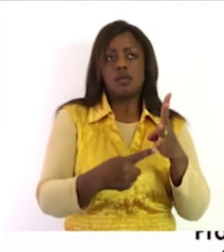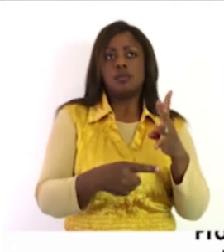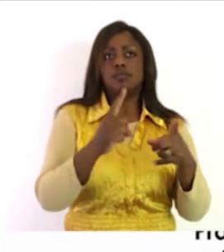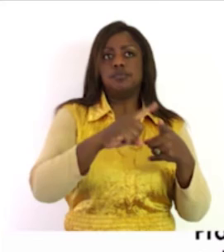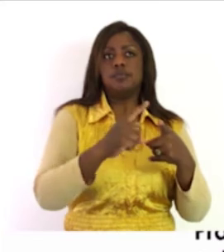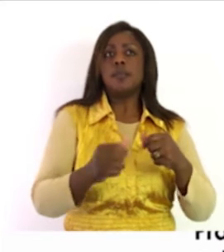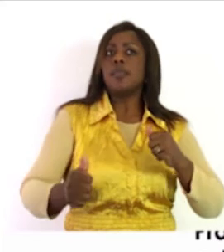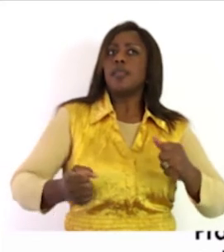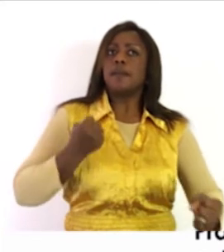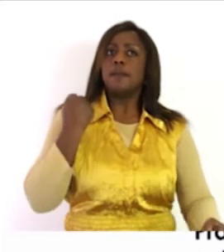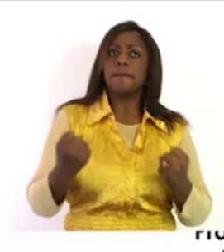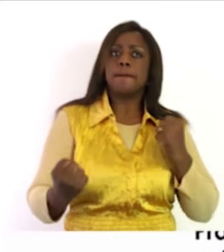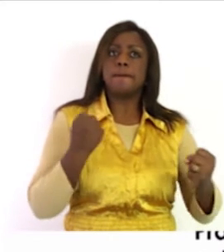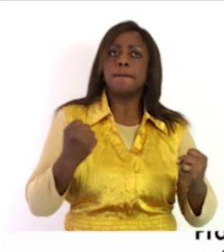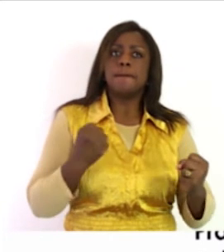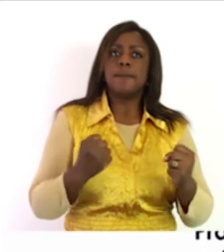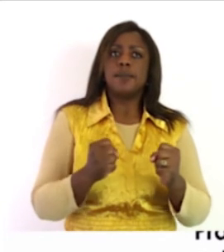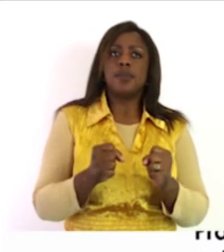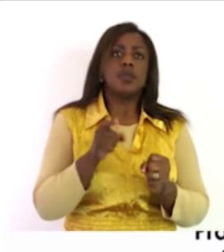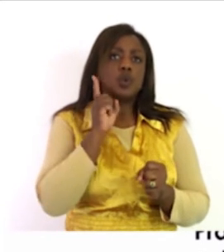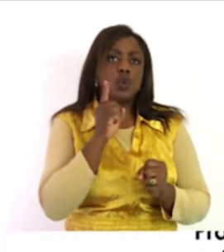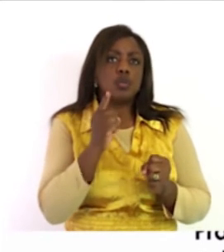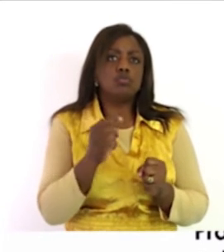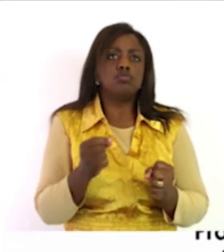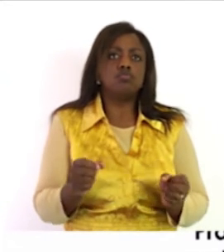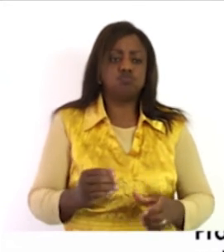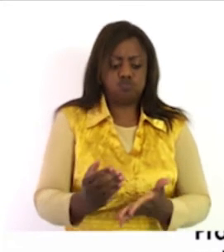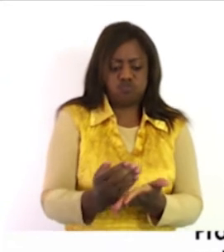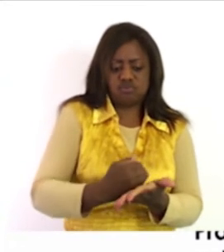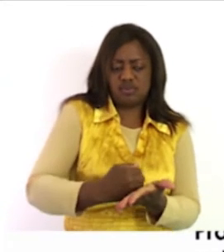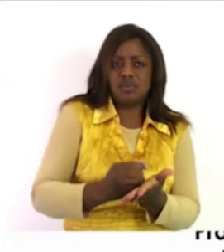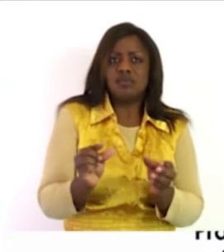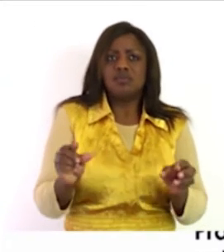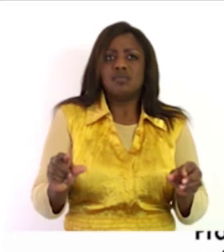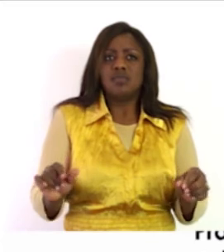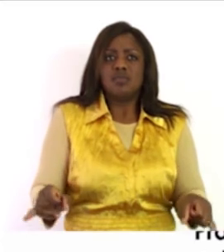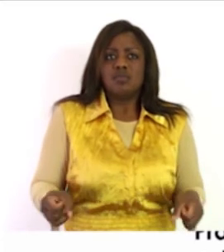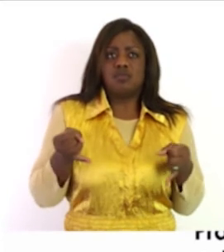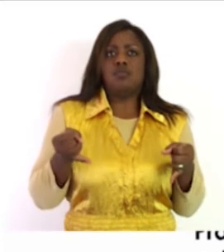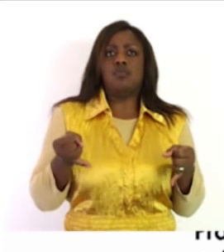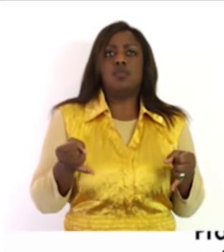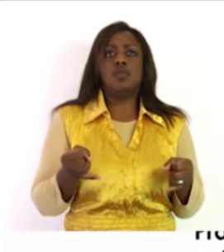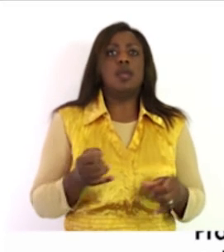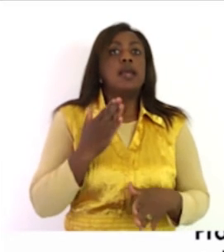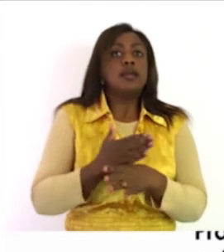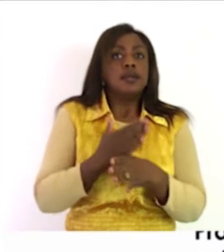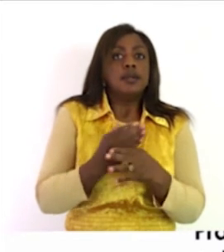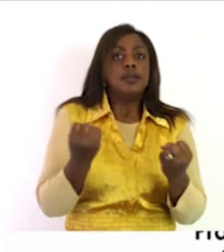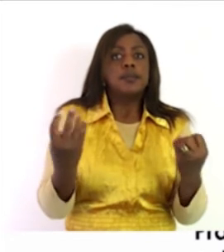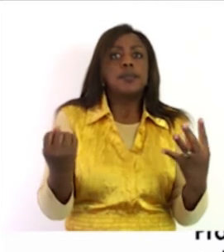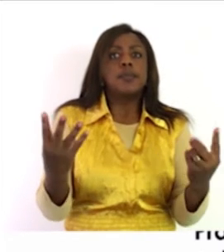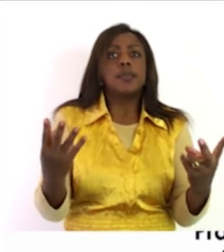better able to pump blood throughout your body. This means that the heart pushes out more